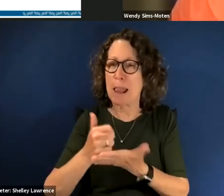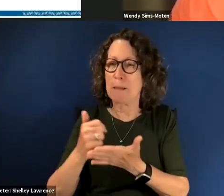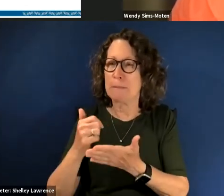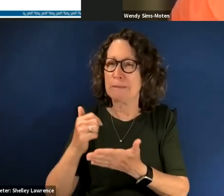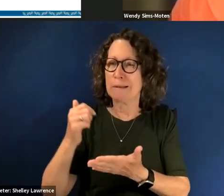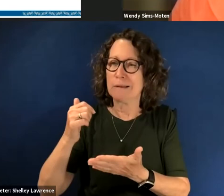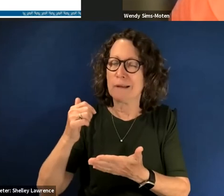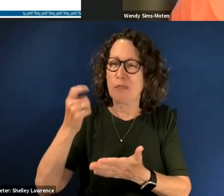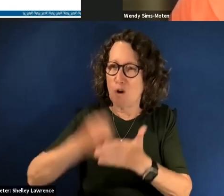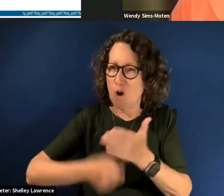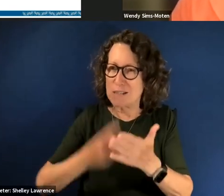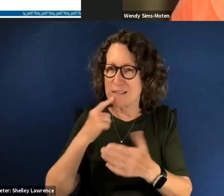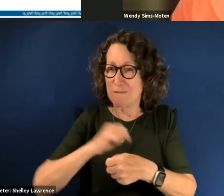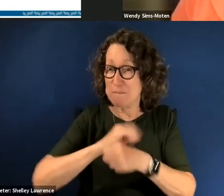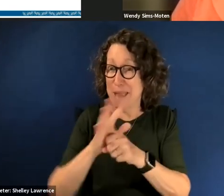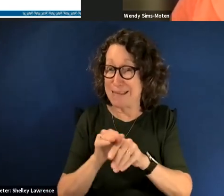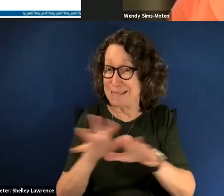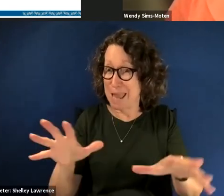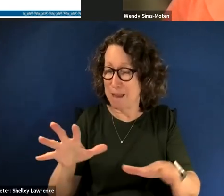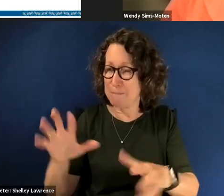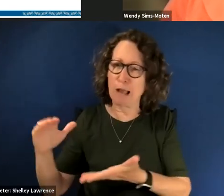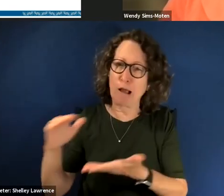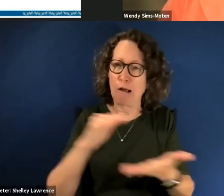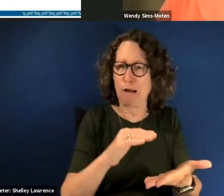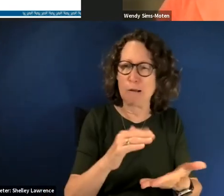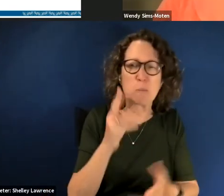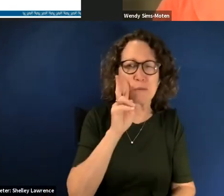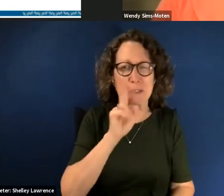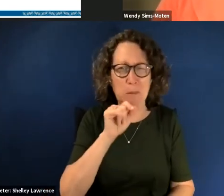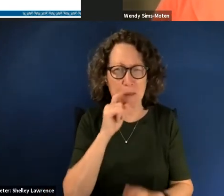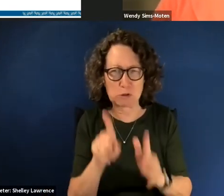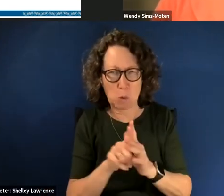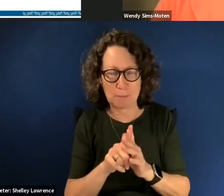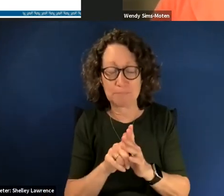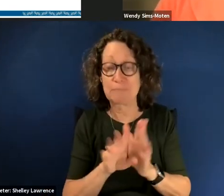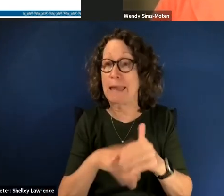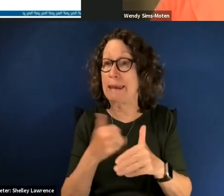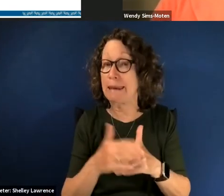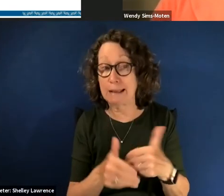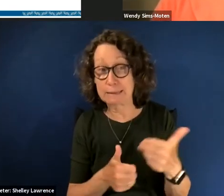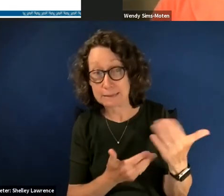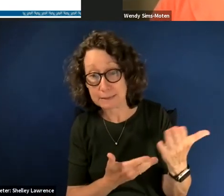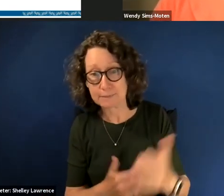costs. We'll see how those are going to show up. Okay, next slide, please.